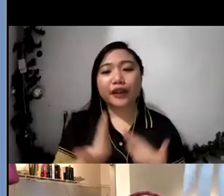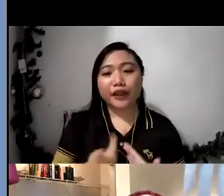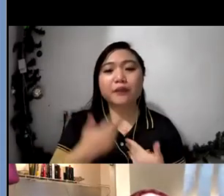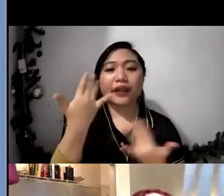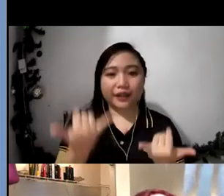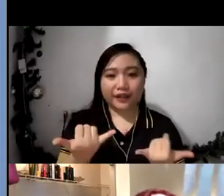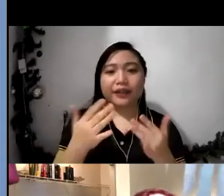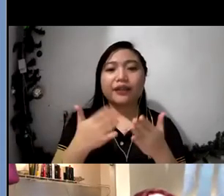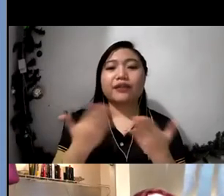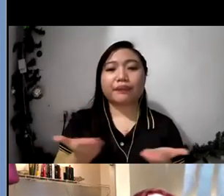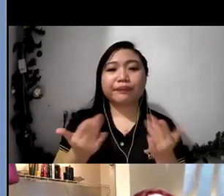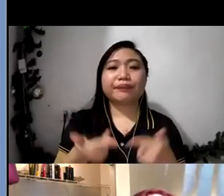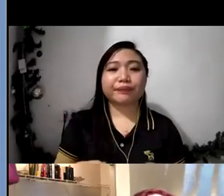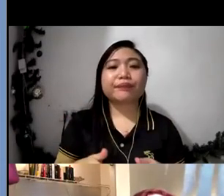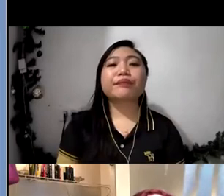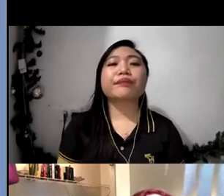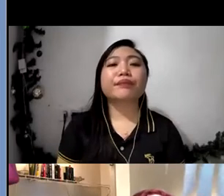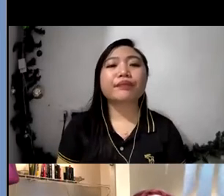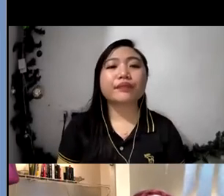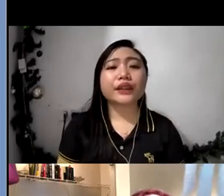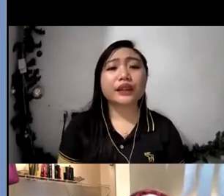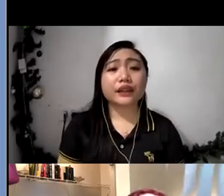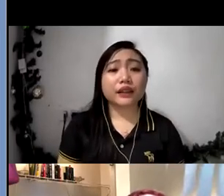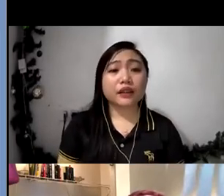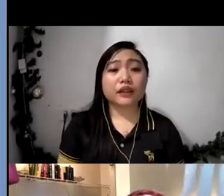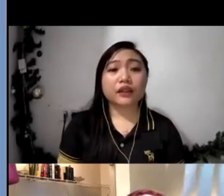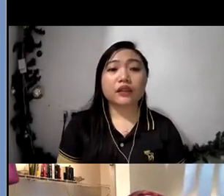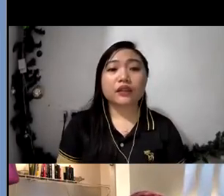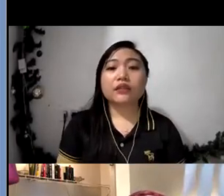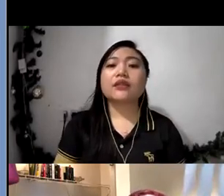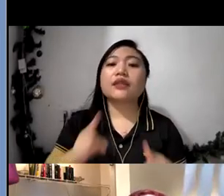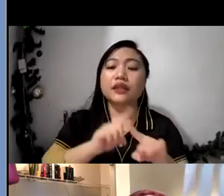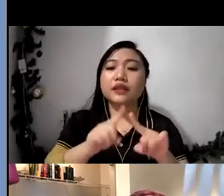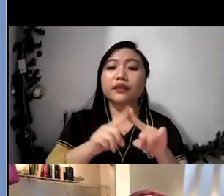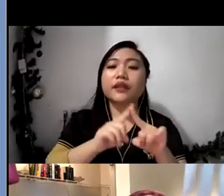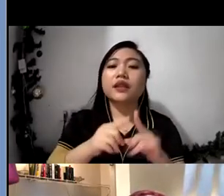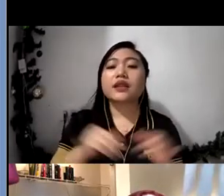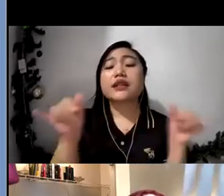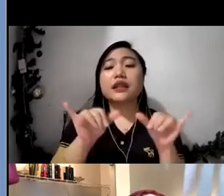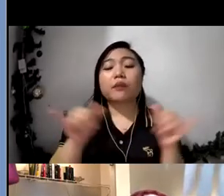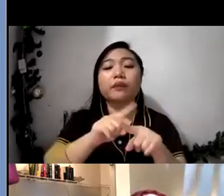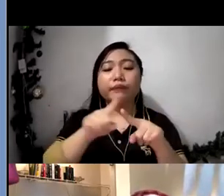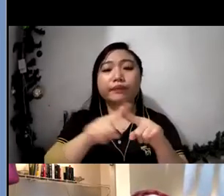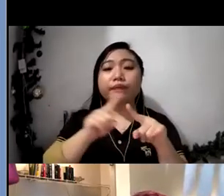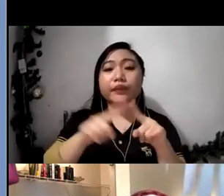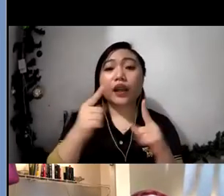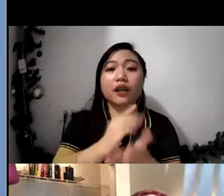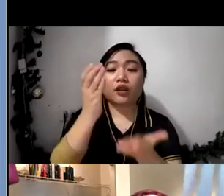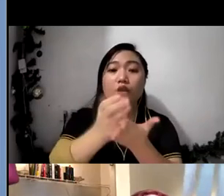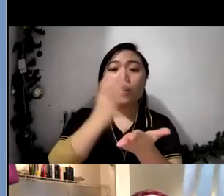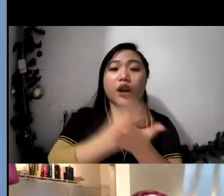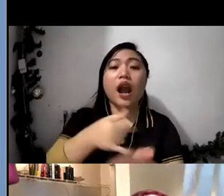so katulad po ng ilang gender sensitivity training, diversity courses, I wanted to invite